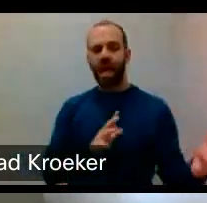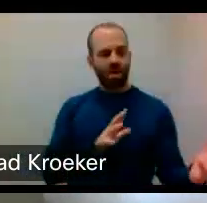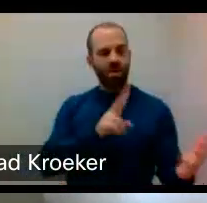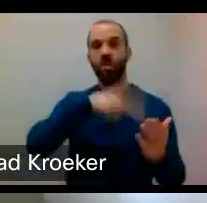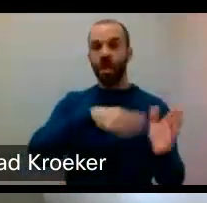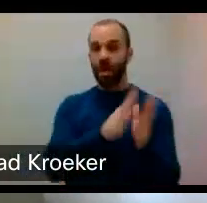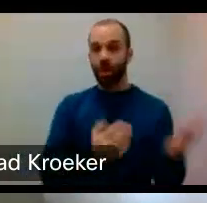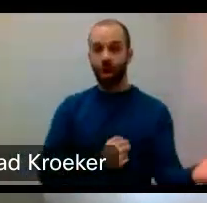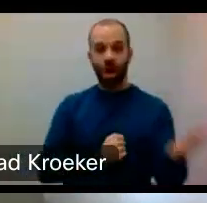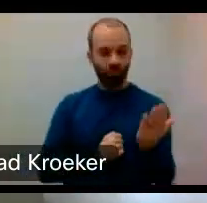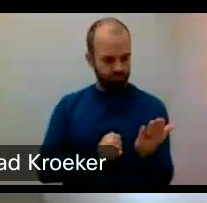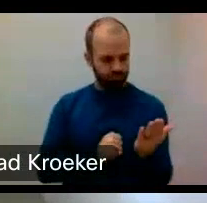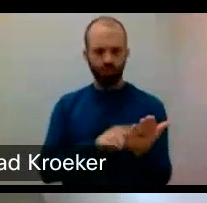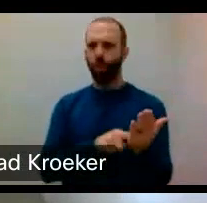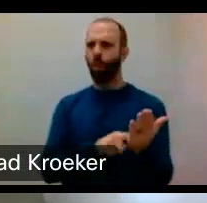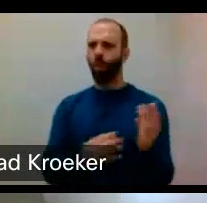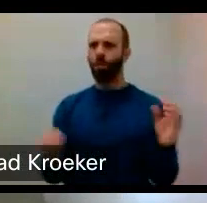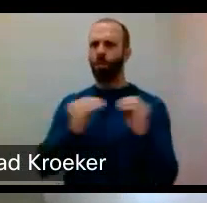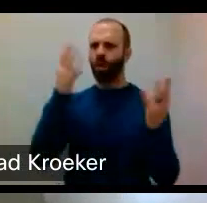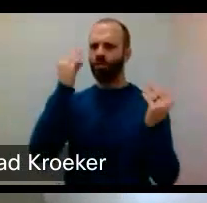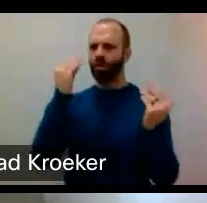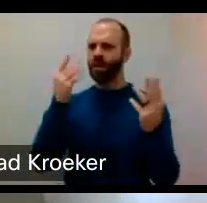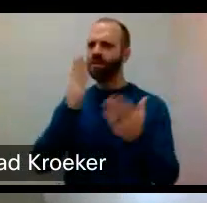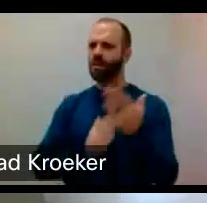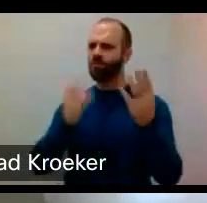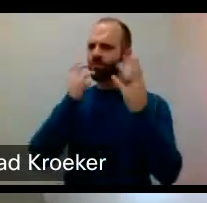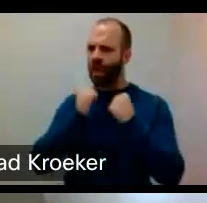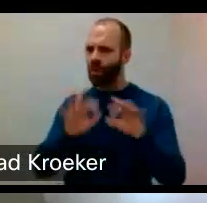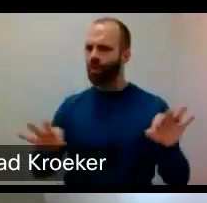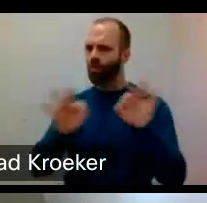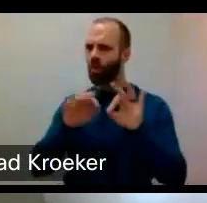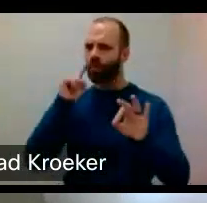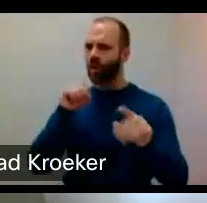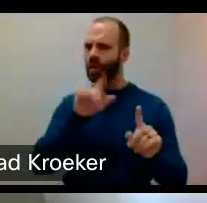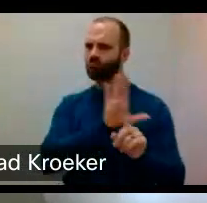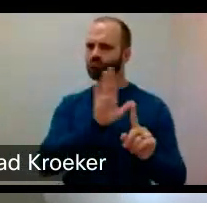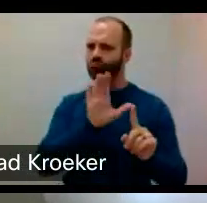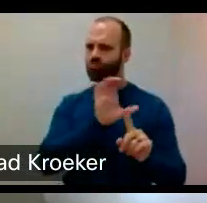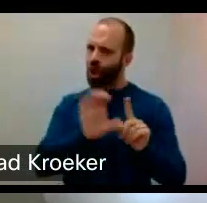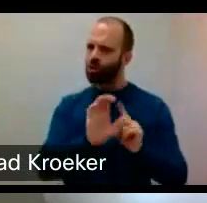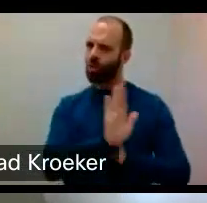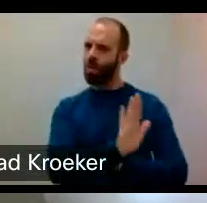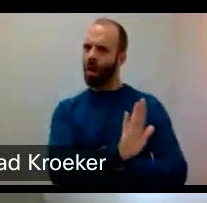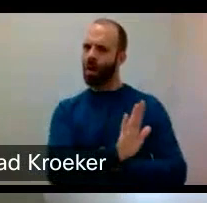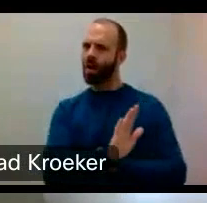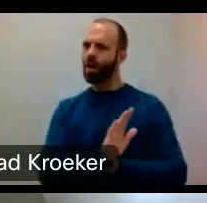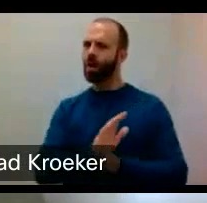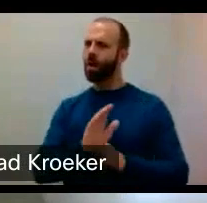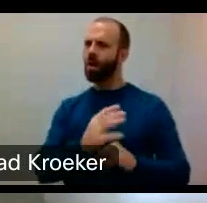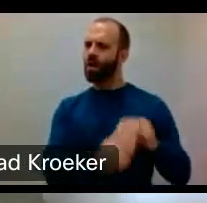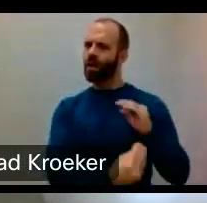information about that culture. You maybe have attached some value or some importance to that culture. And that has changed the